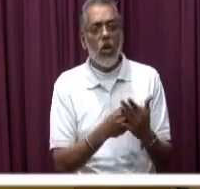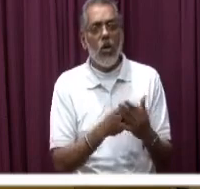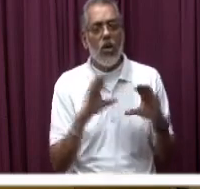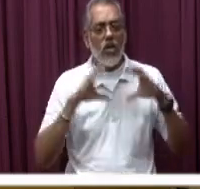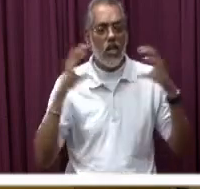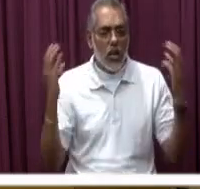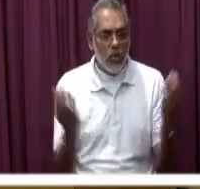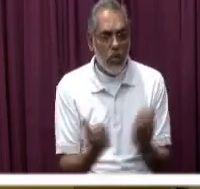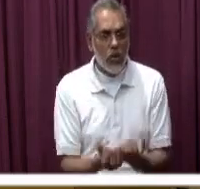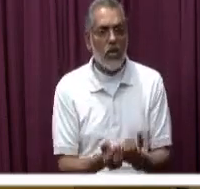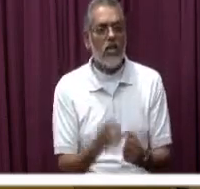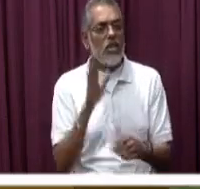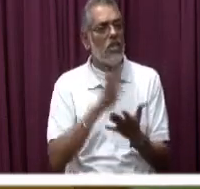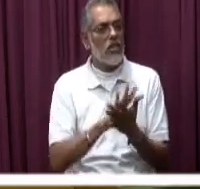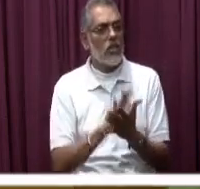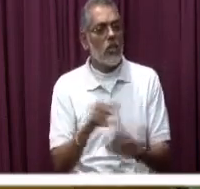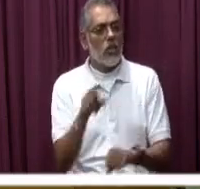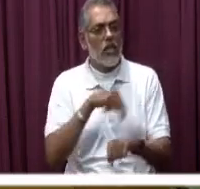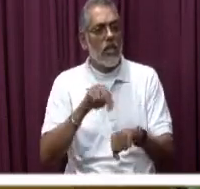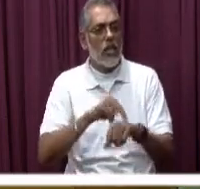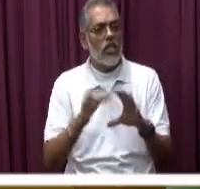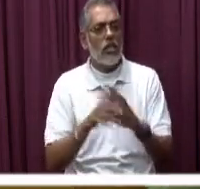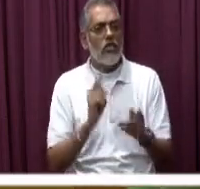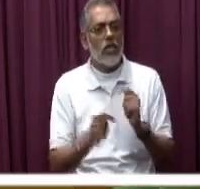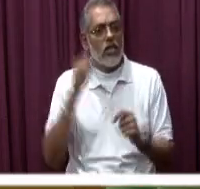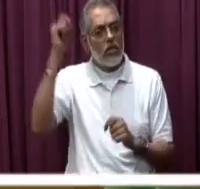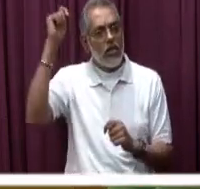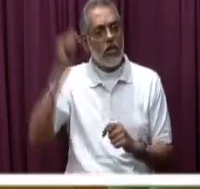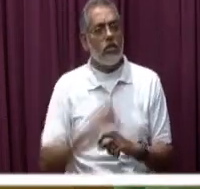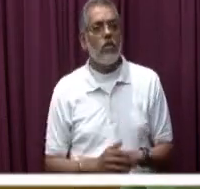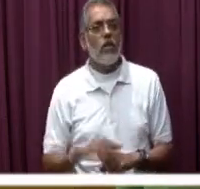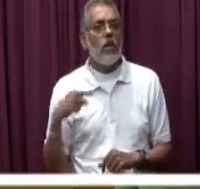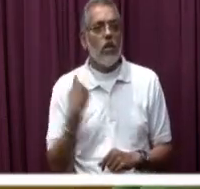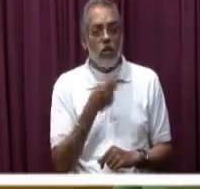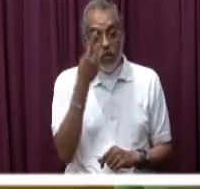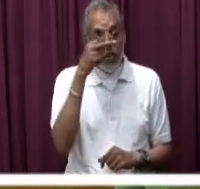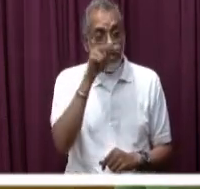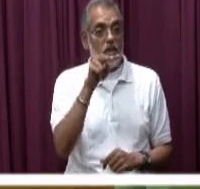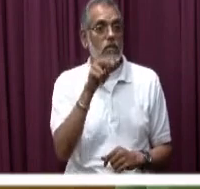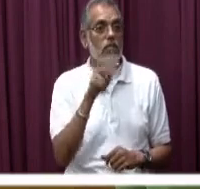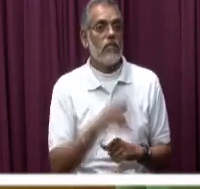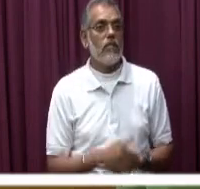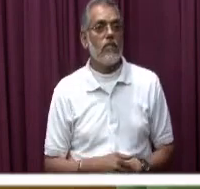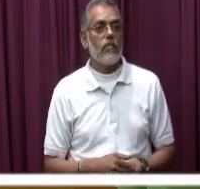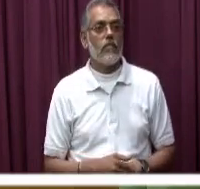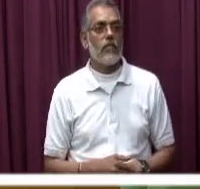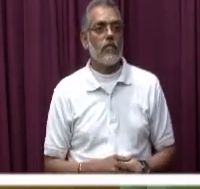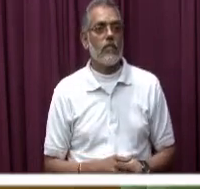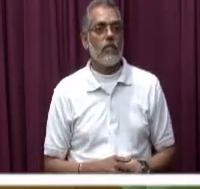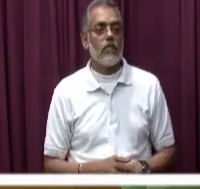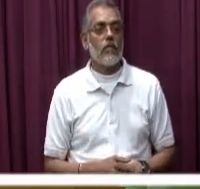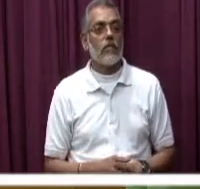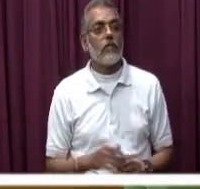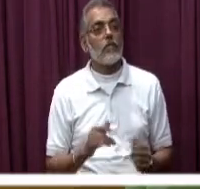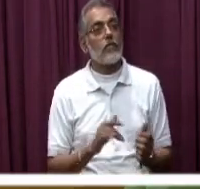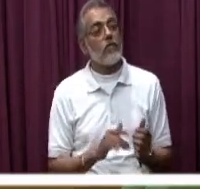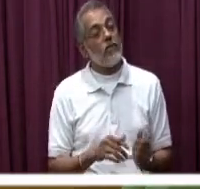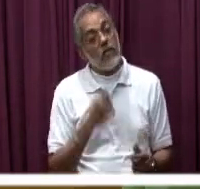our schools, and this nation of Trinidad and Tobago. We will see that. He goes